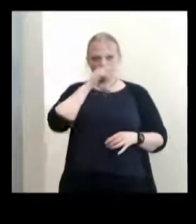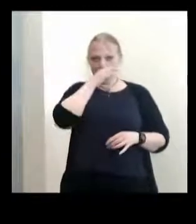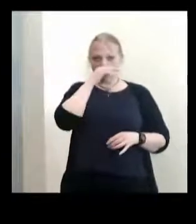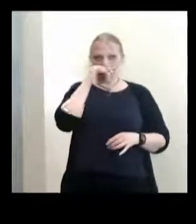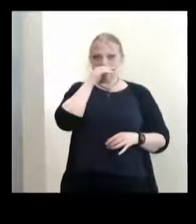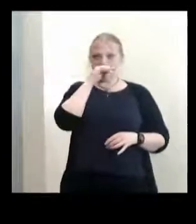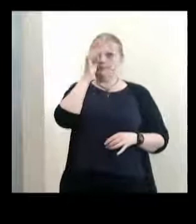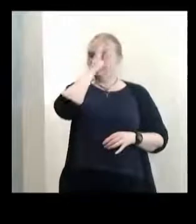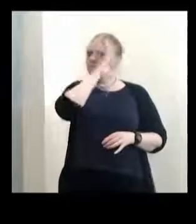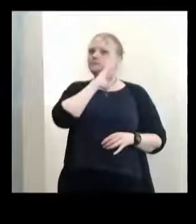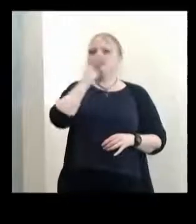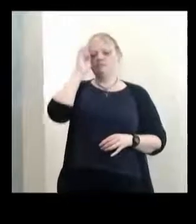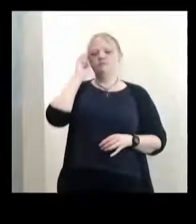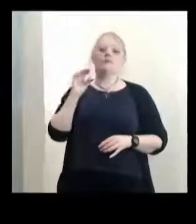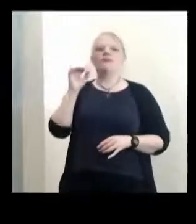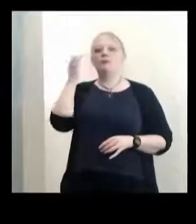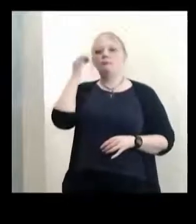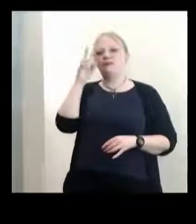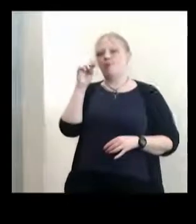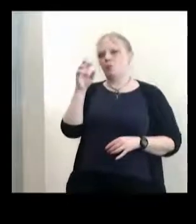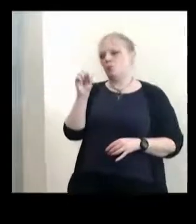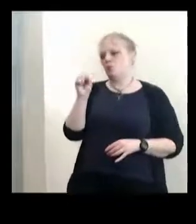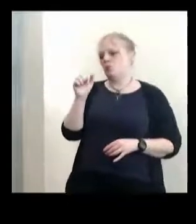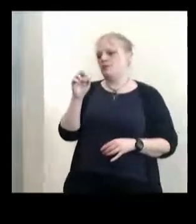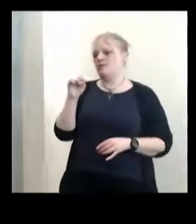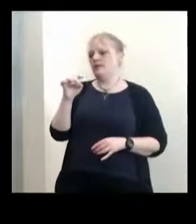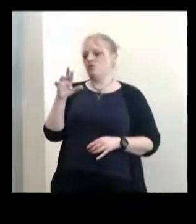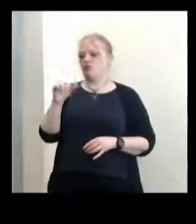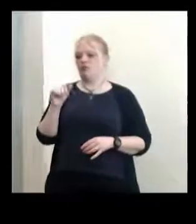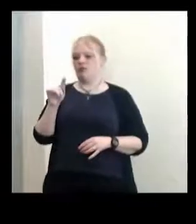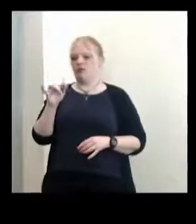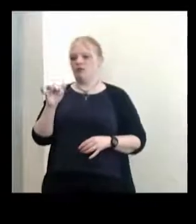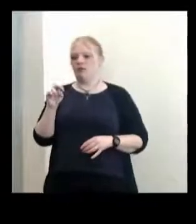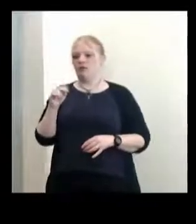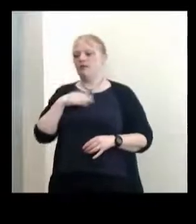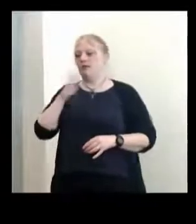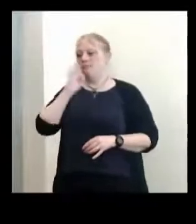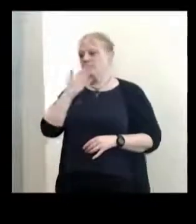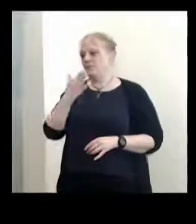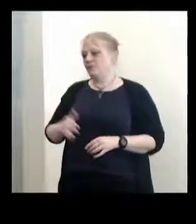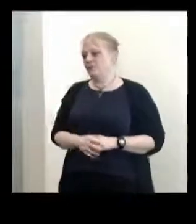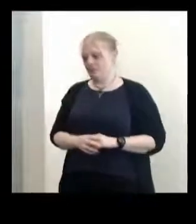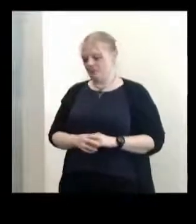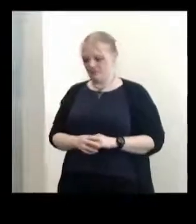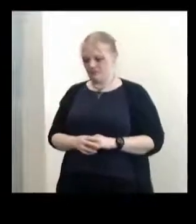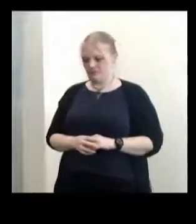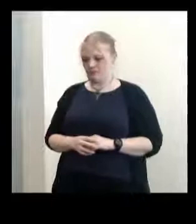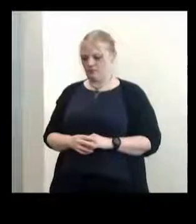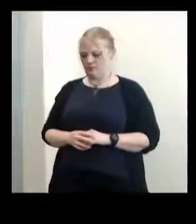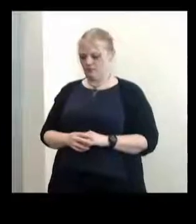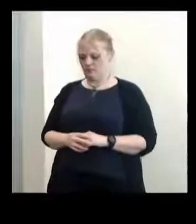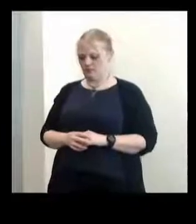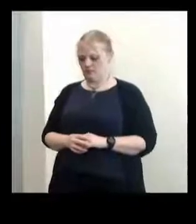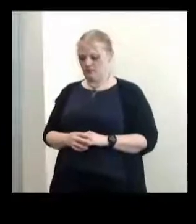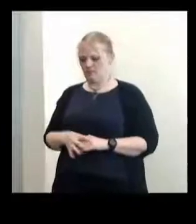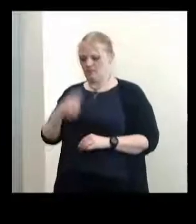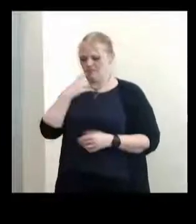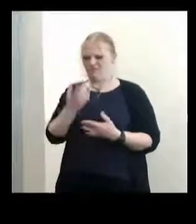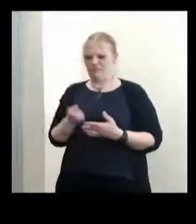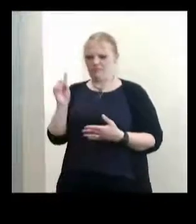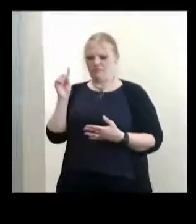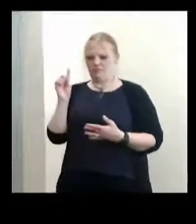Okay, Sandra Tan, Buffalo News. Hi, Mark. Thanks. So just last week, you were saying